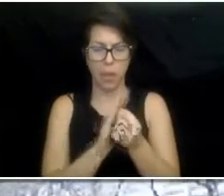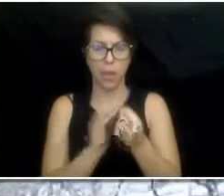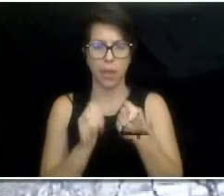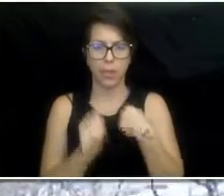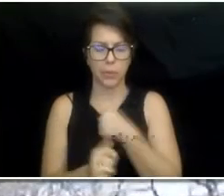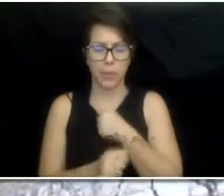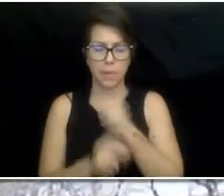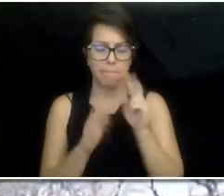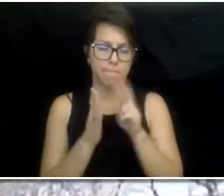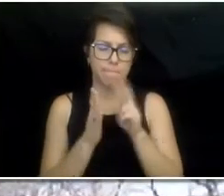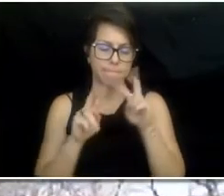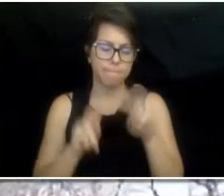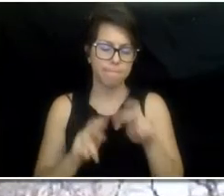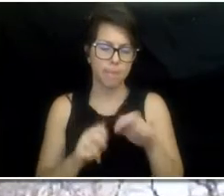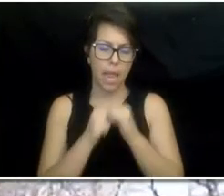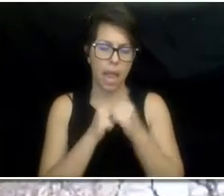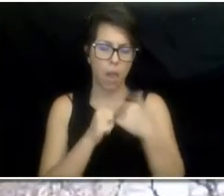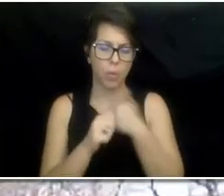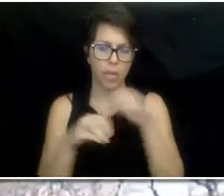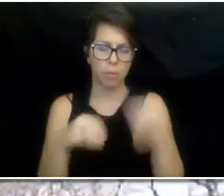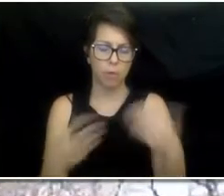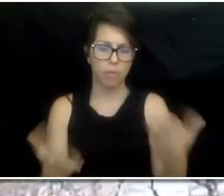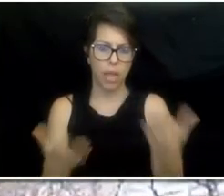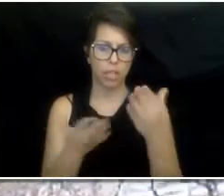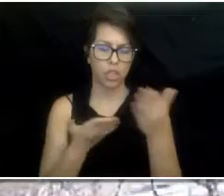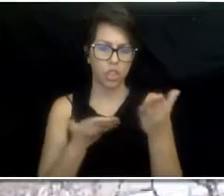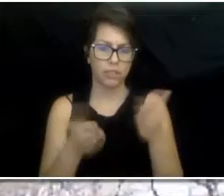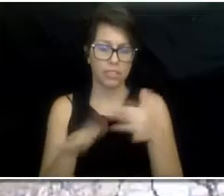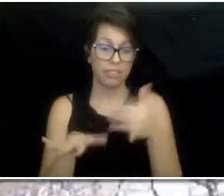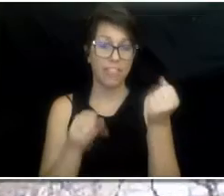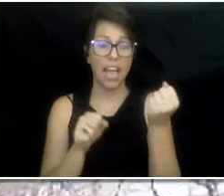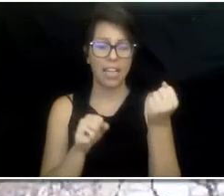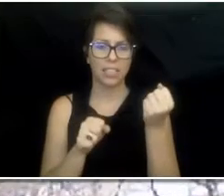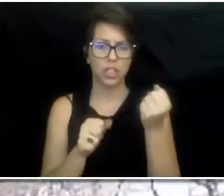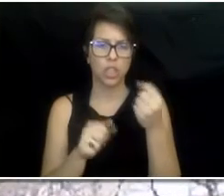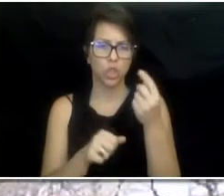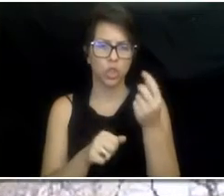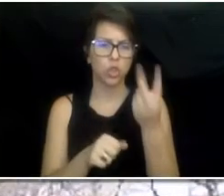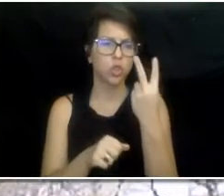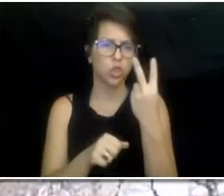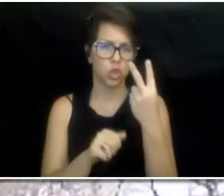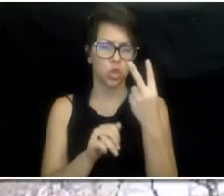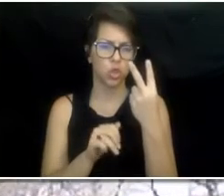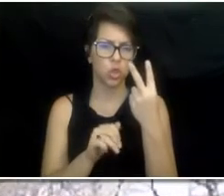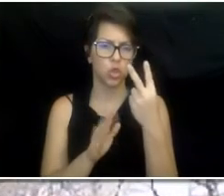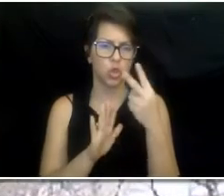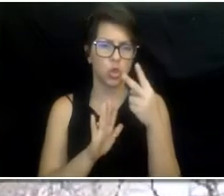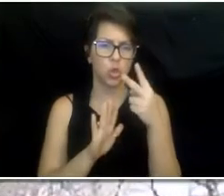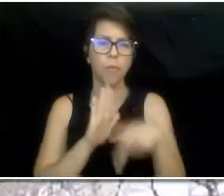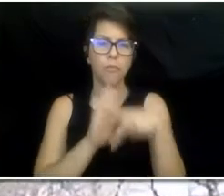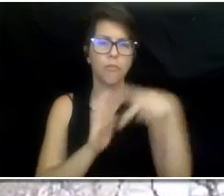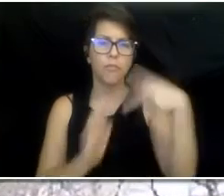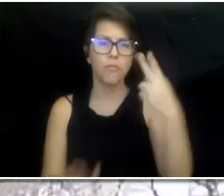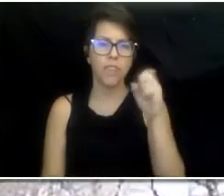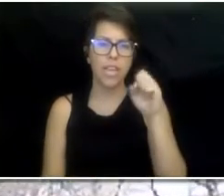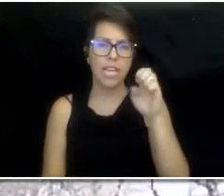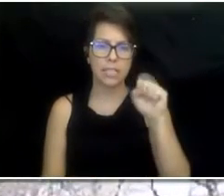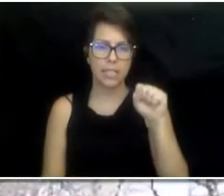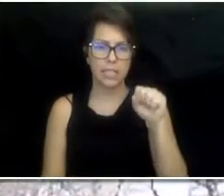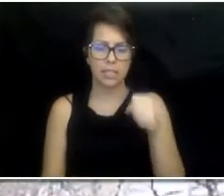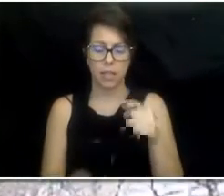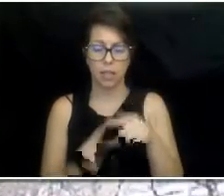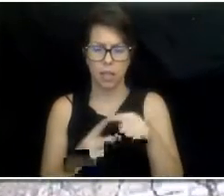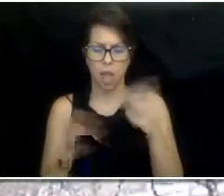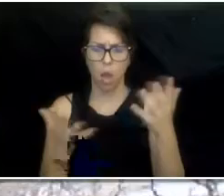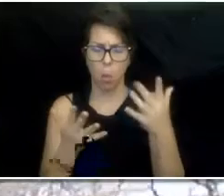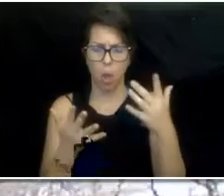point and we did that through uh Google and Twitter and we were pushing out our messaging letting folks know